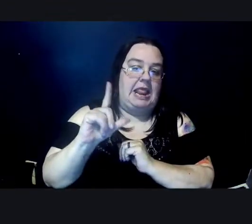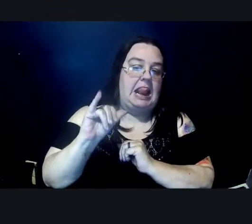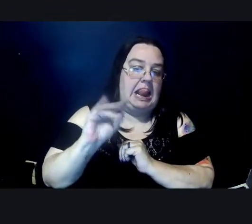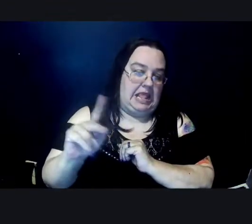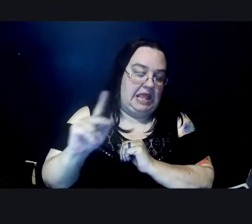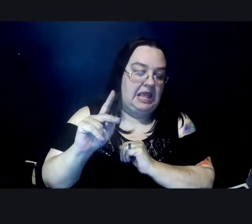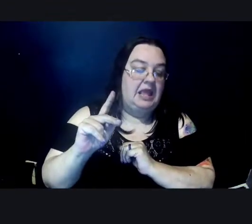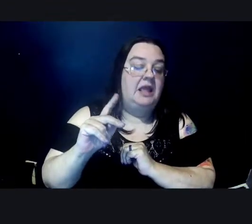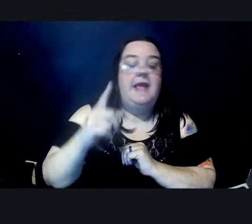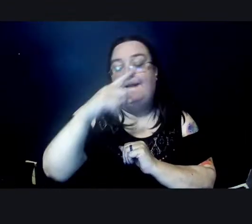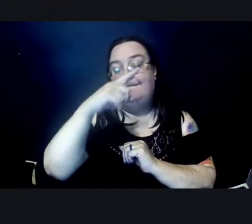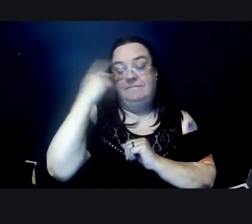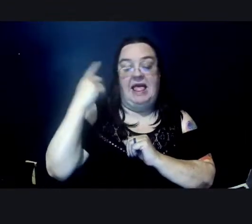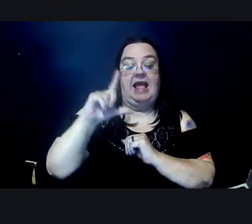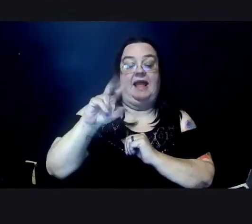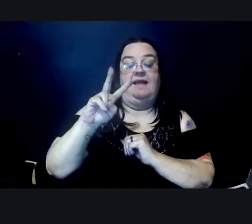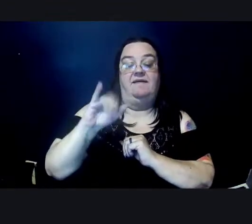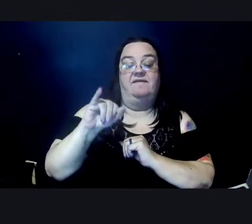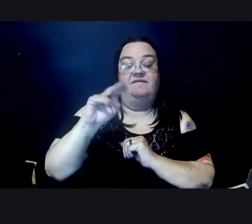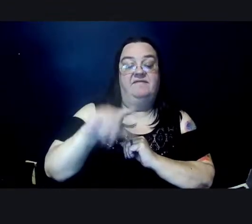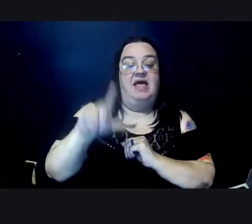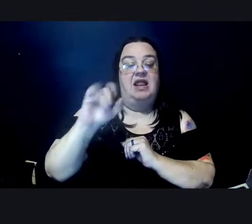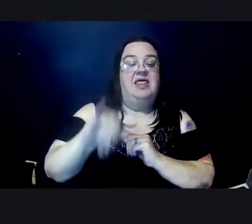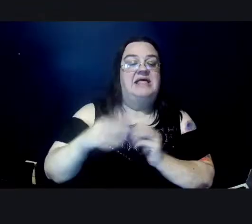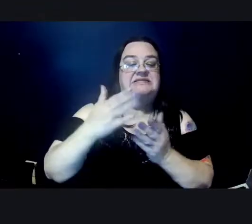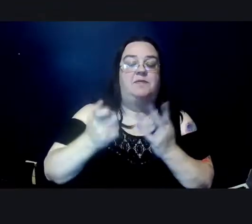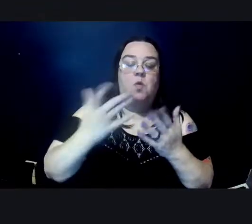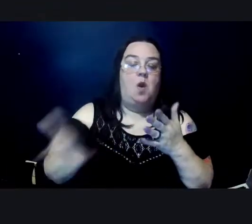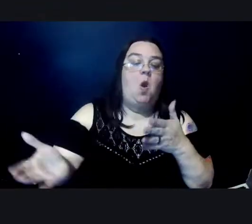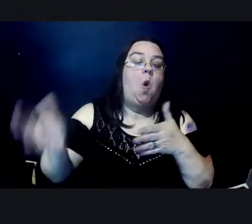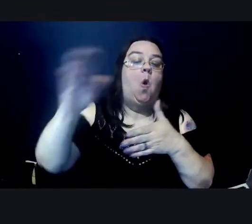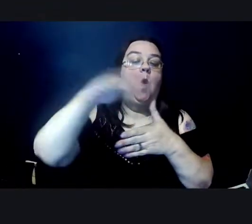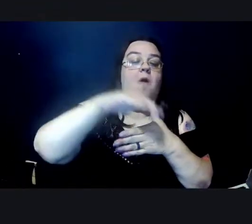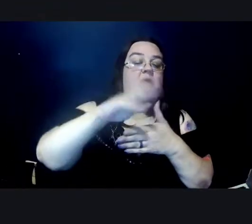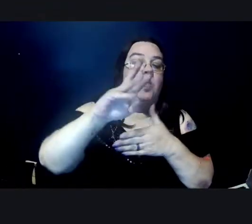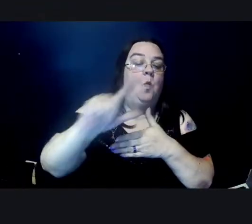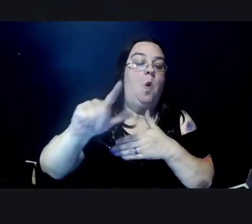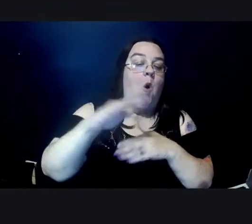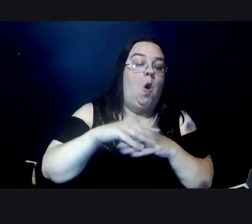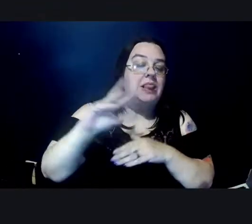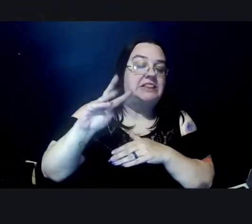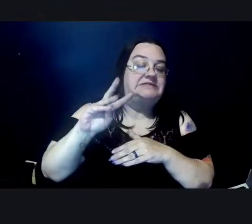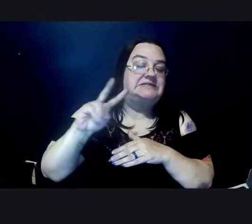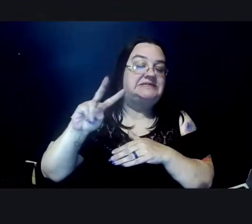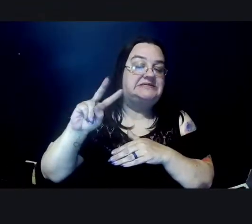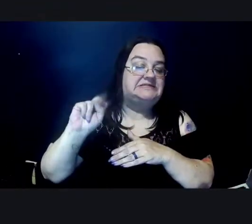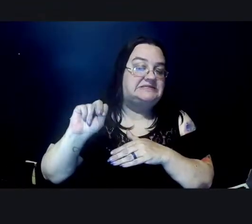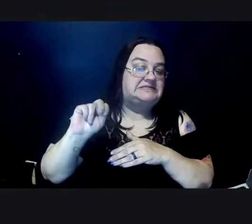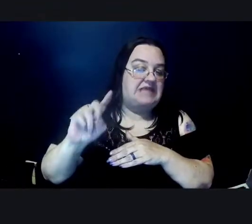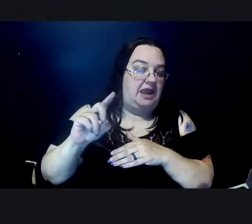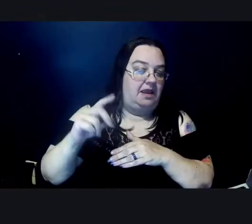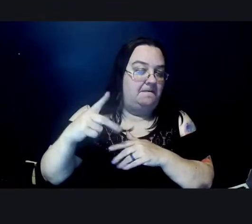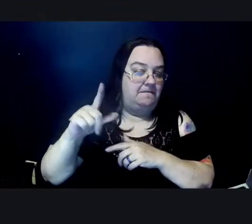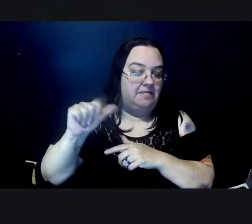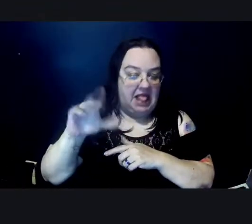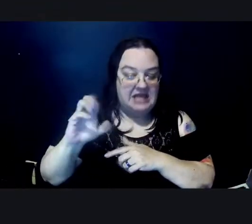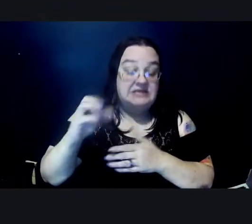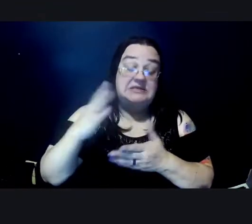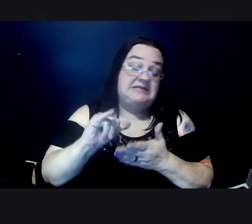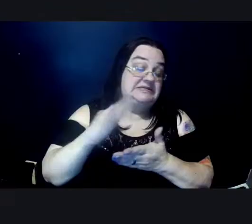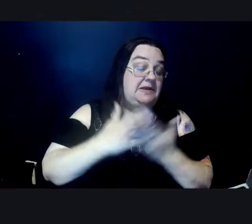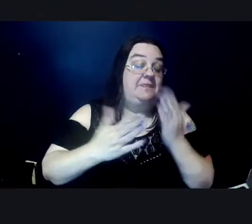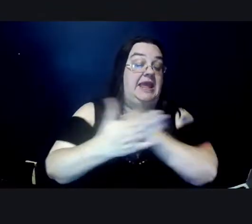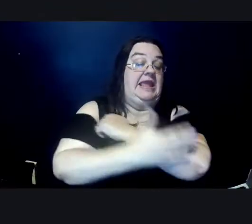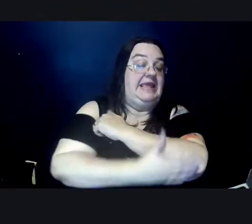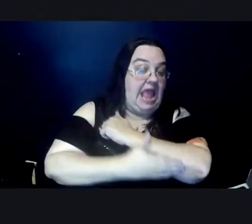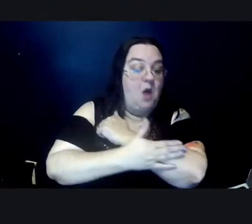something, actually, that's what we put over top of the wall on 62nd Place. So it's something the county even suggested that we look to